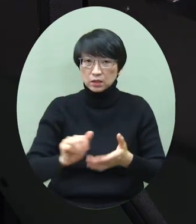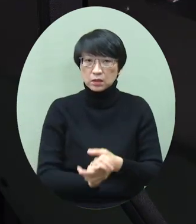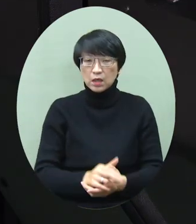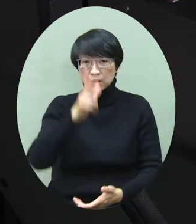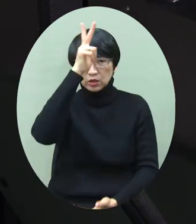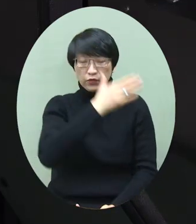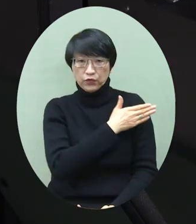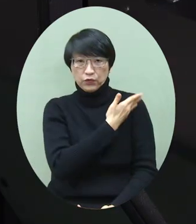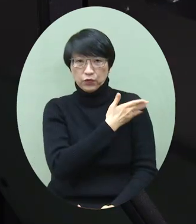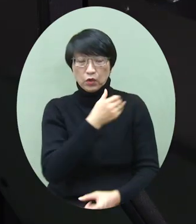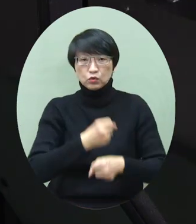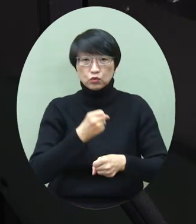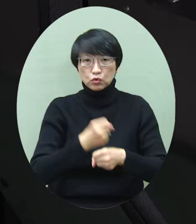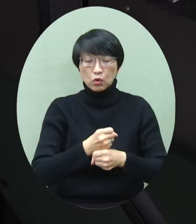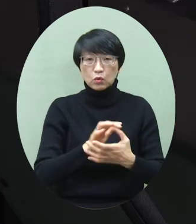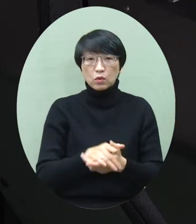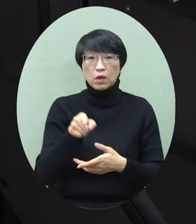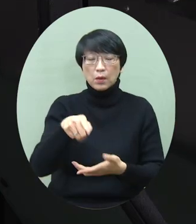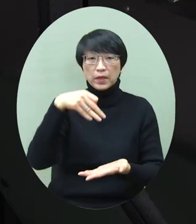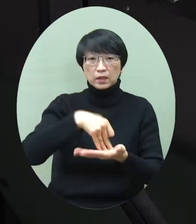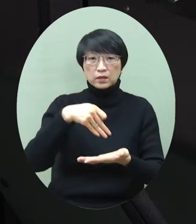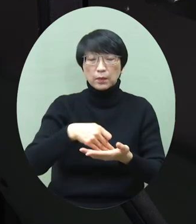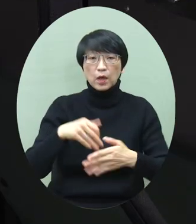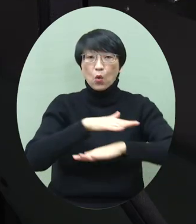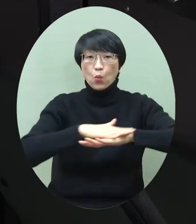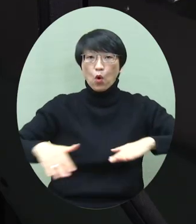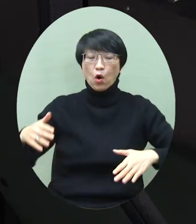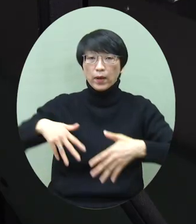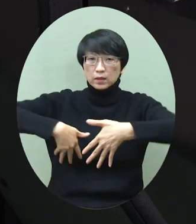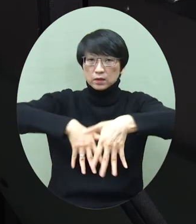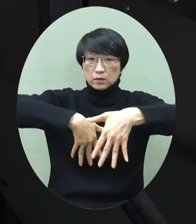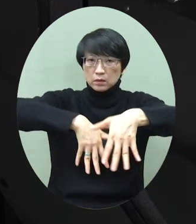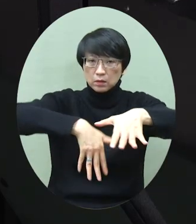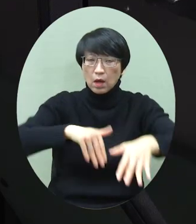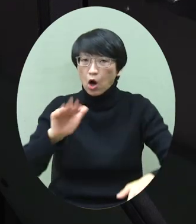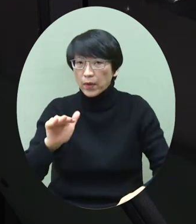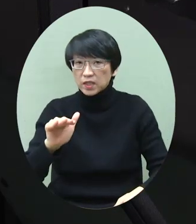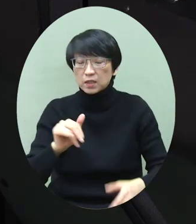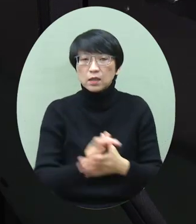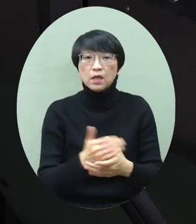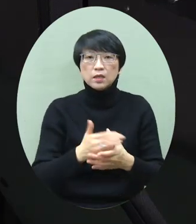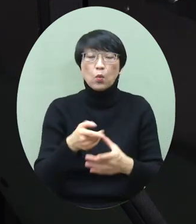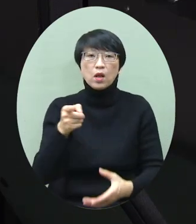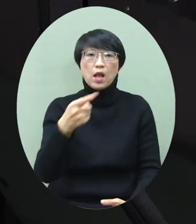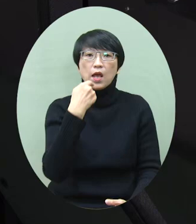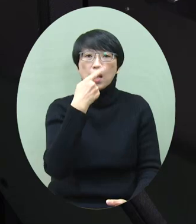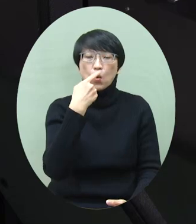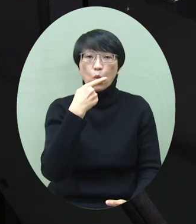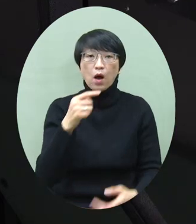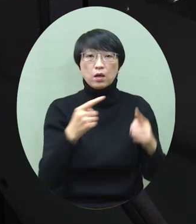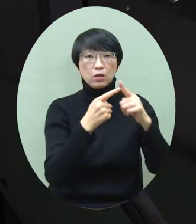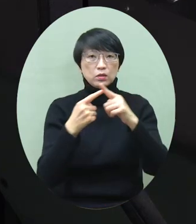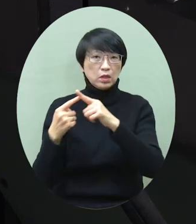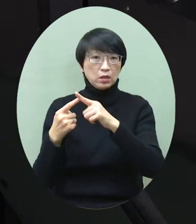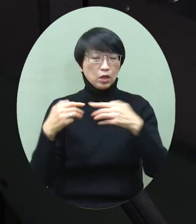peaceful legal protests? Because you said they can express their views on government policies as citizens, but any such